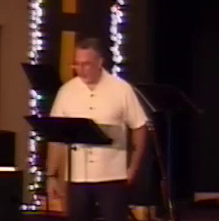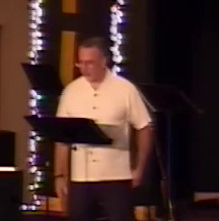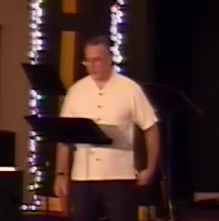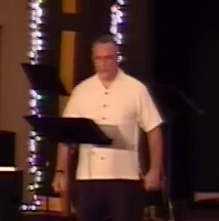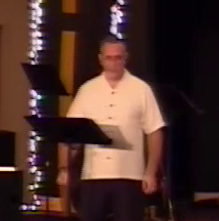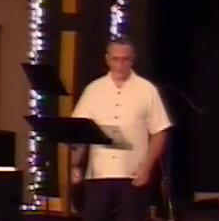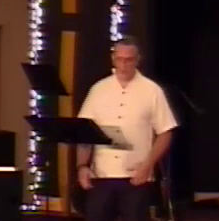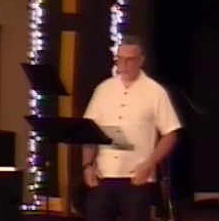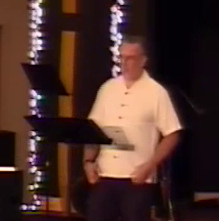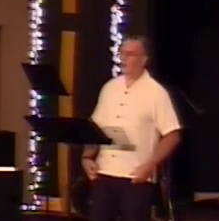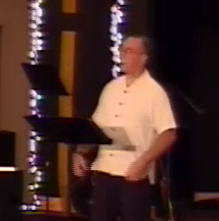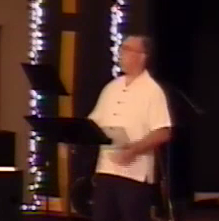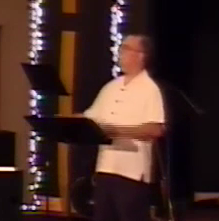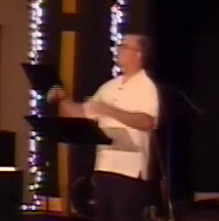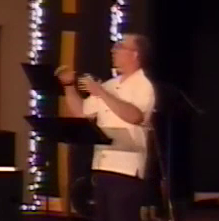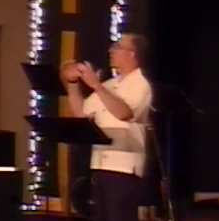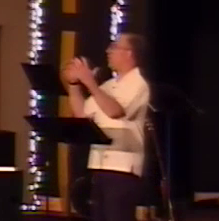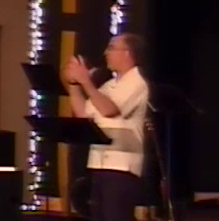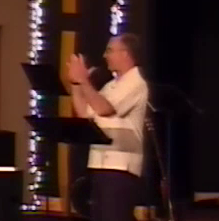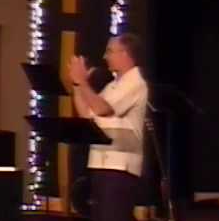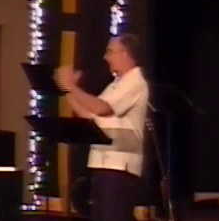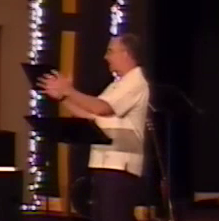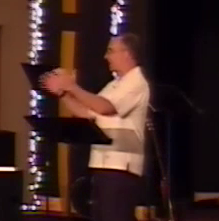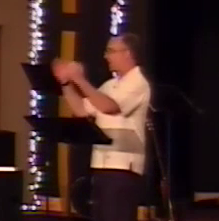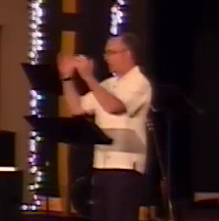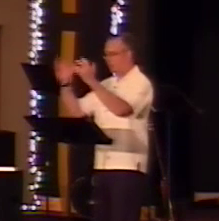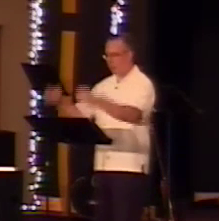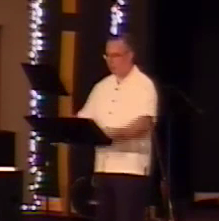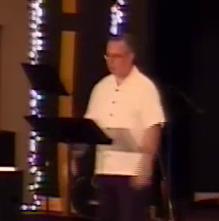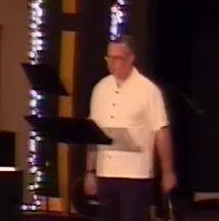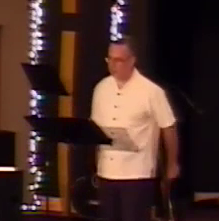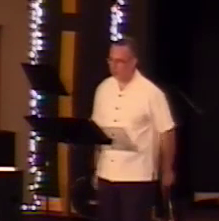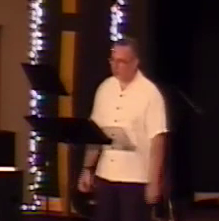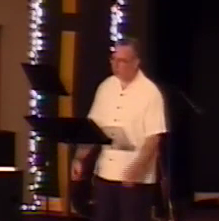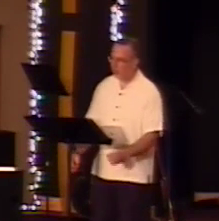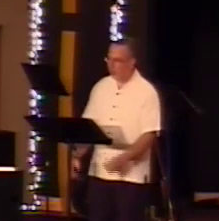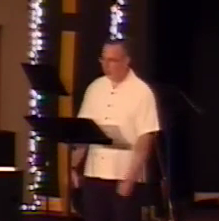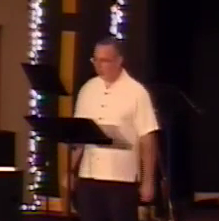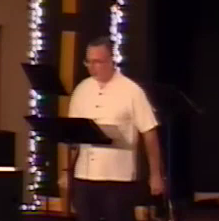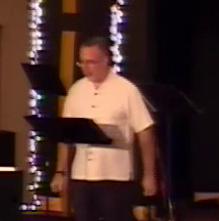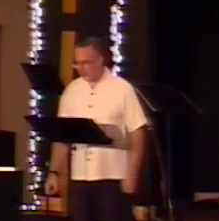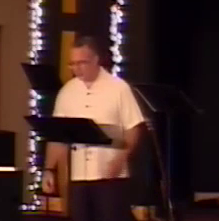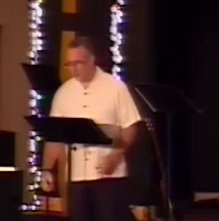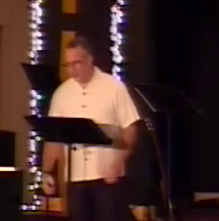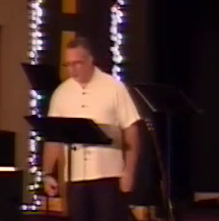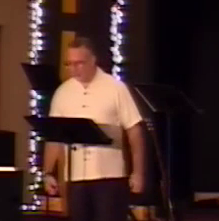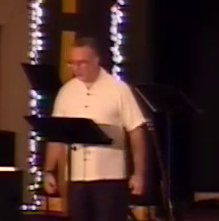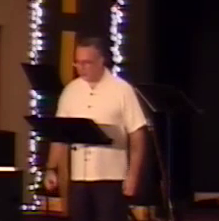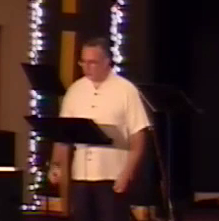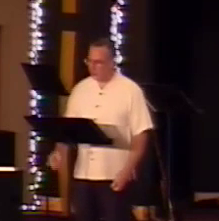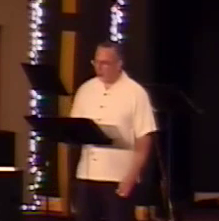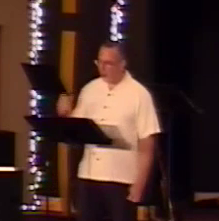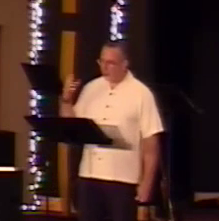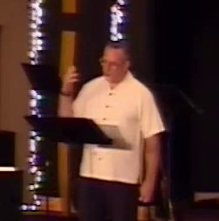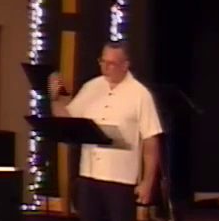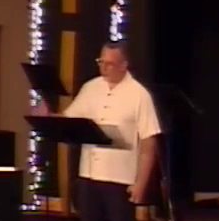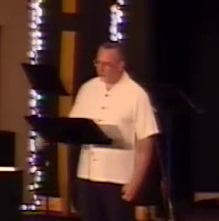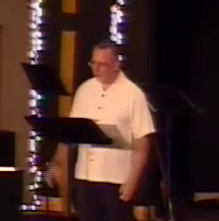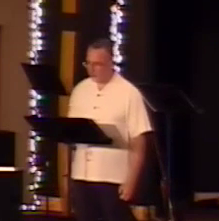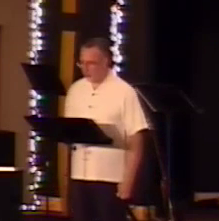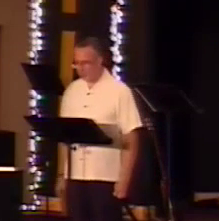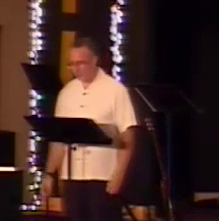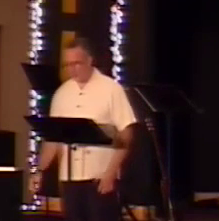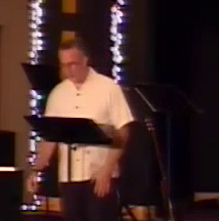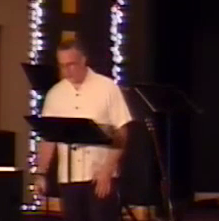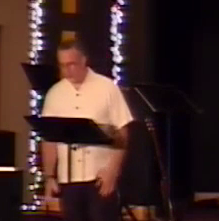there are pastor teachers. The evangelist is one who is sent to preach and teach. And the pastor teacher, I think, are one